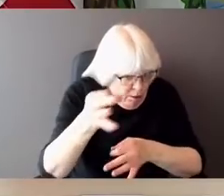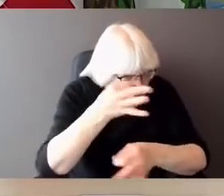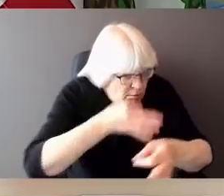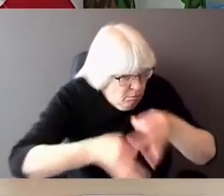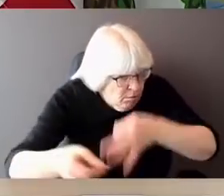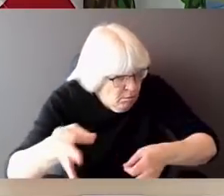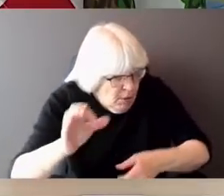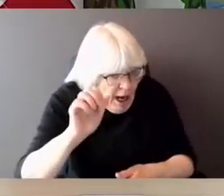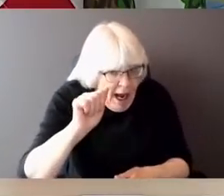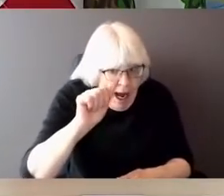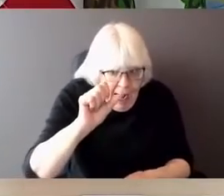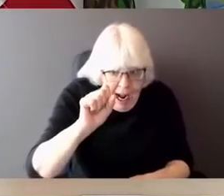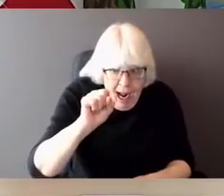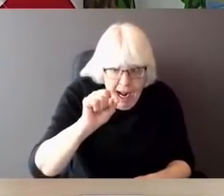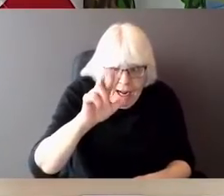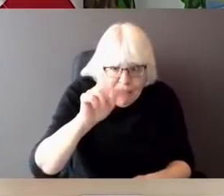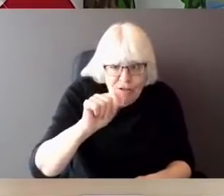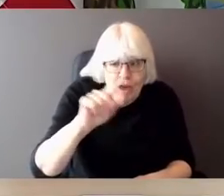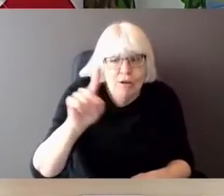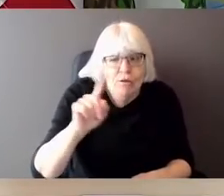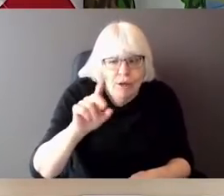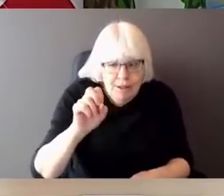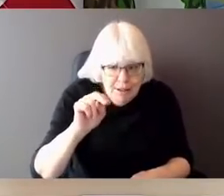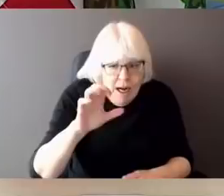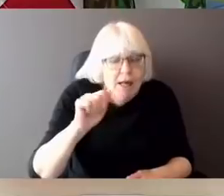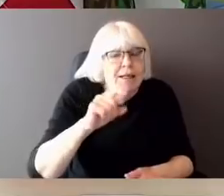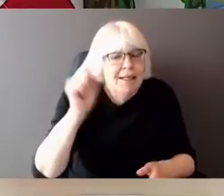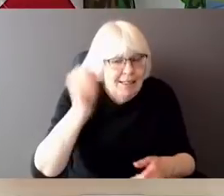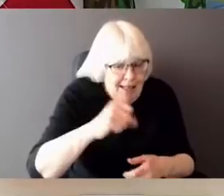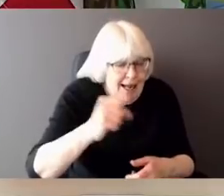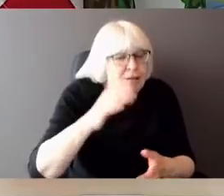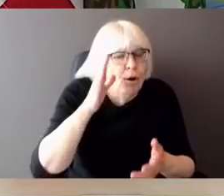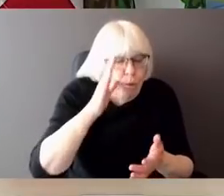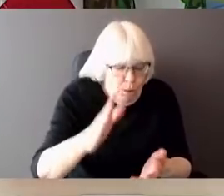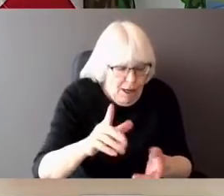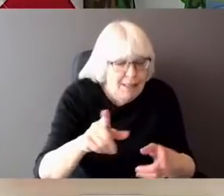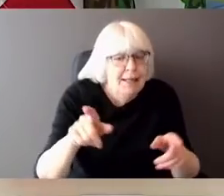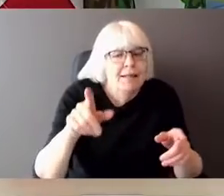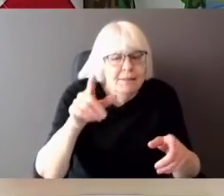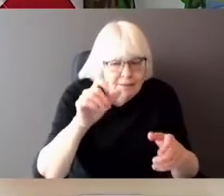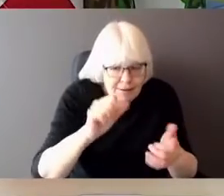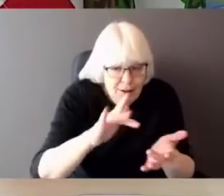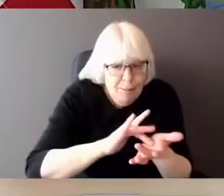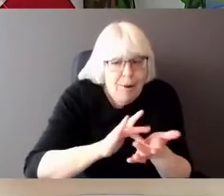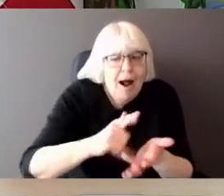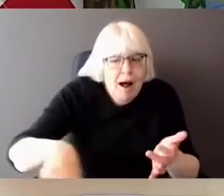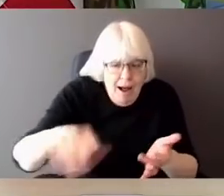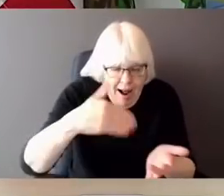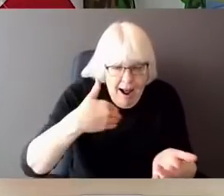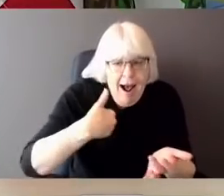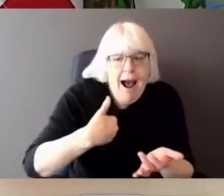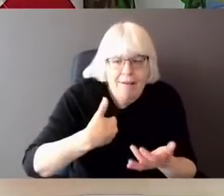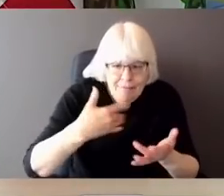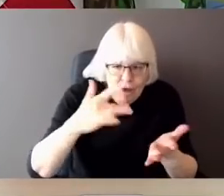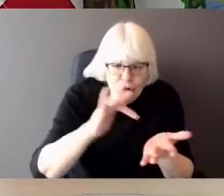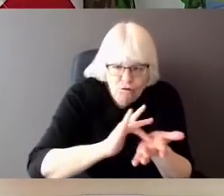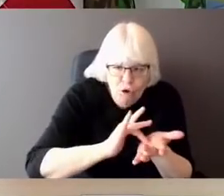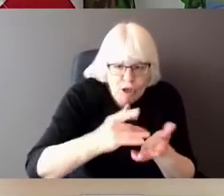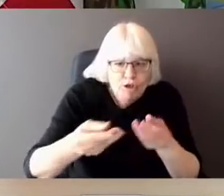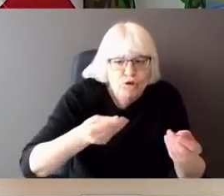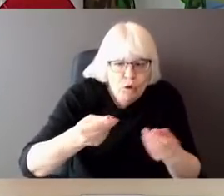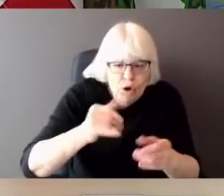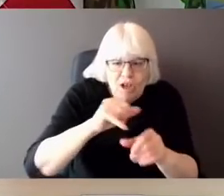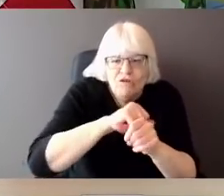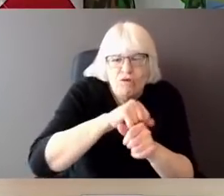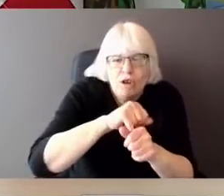we can follow up with you, Louise, if there's with that detail. Okay, great. And then my final question is just about, we've heard